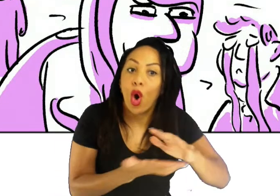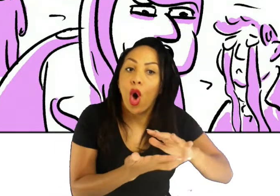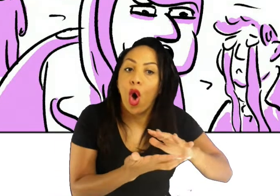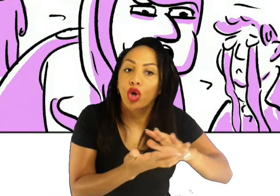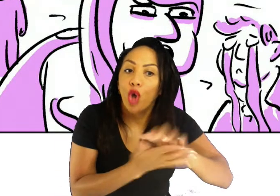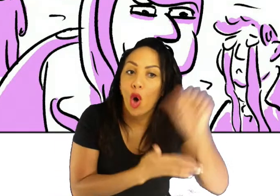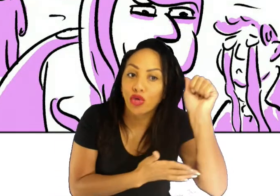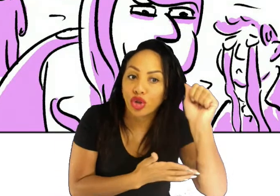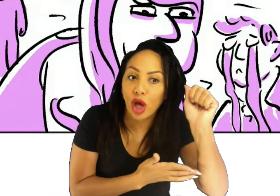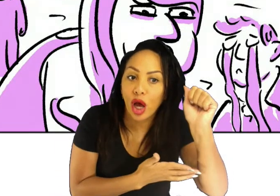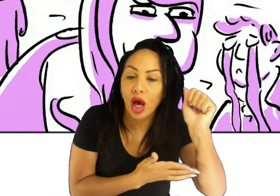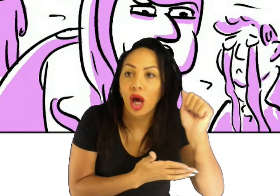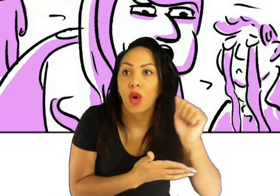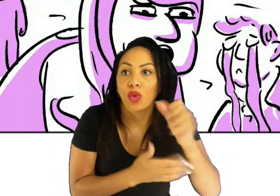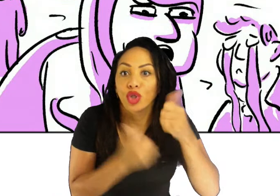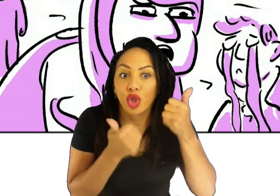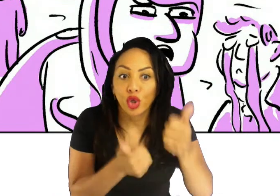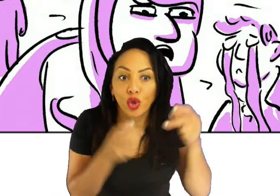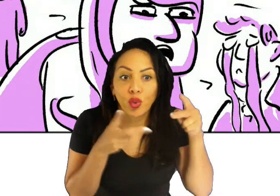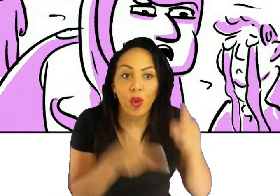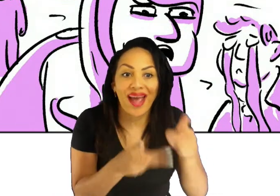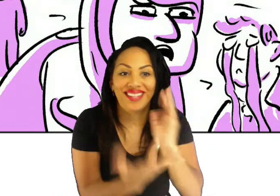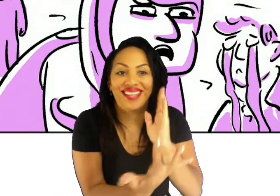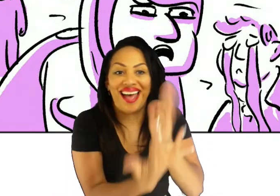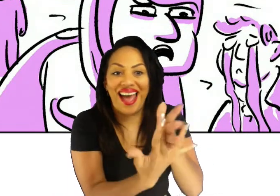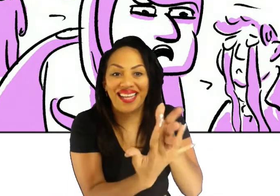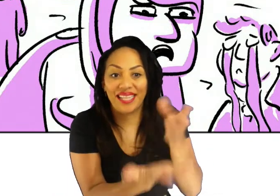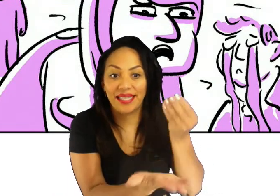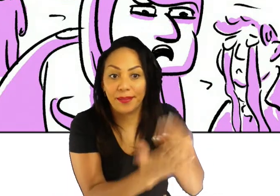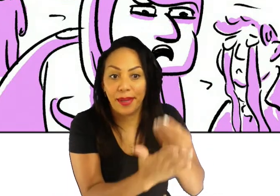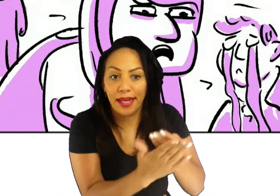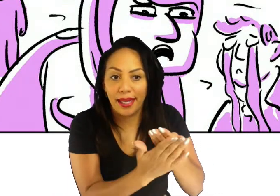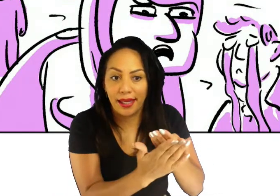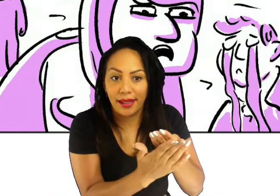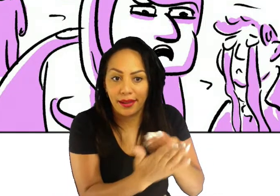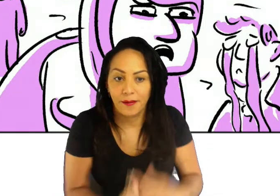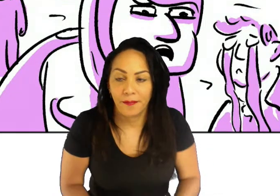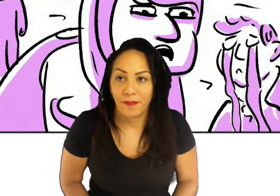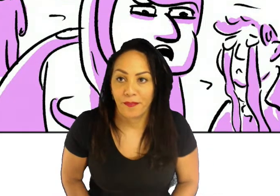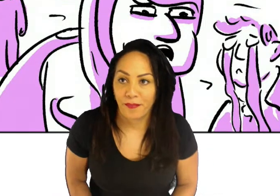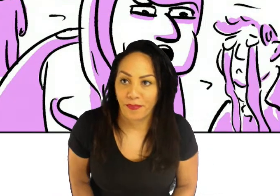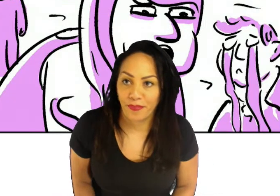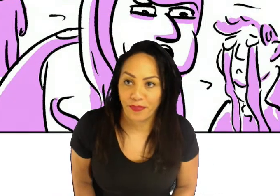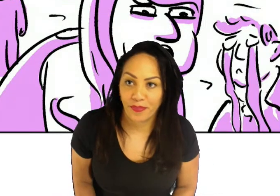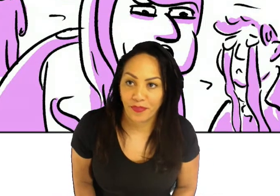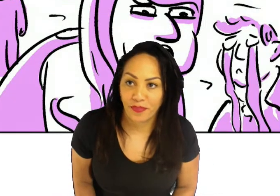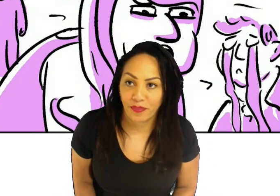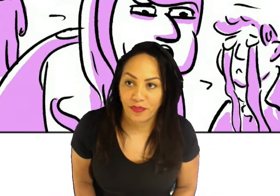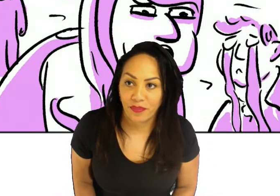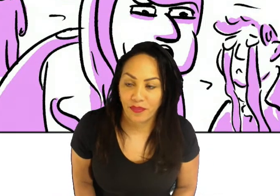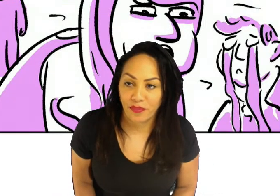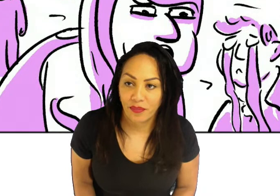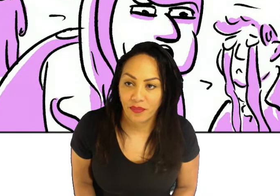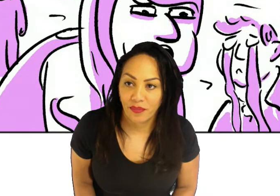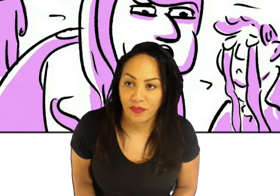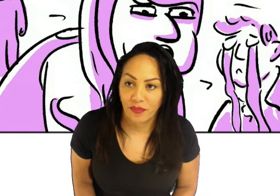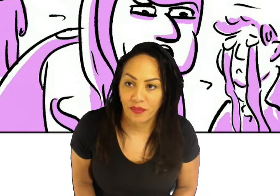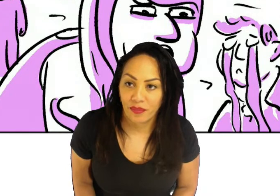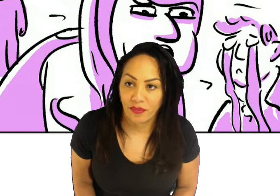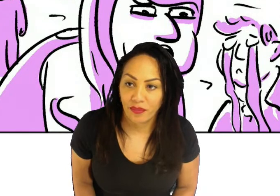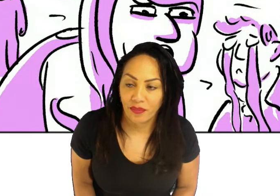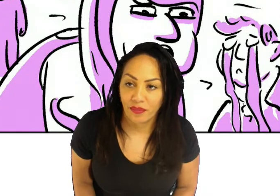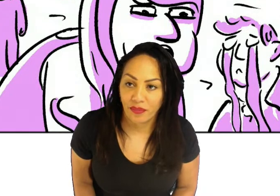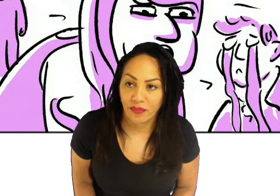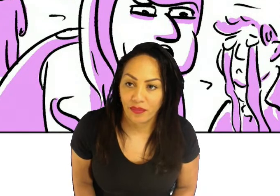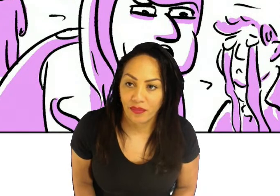brought in a lot of money. Why support artists when it's just profitable